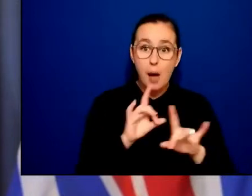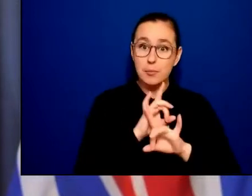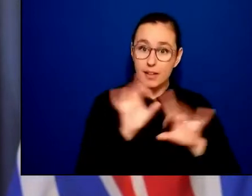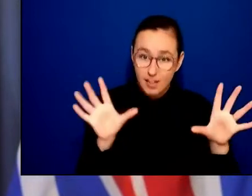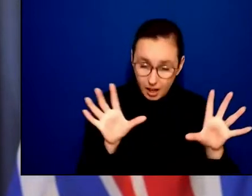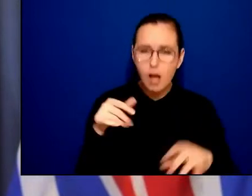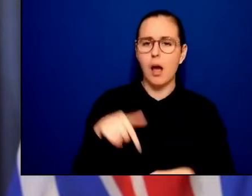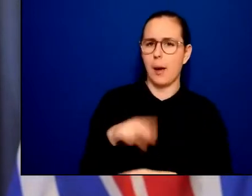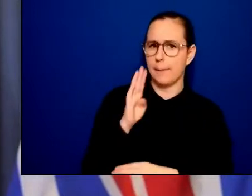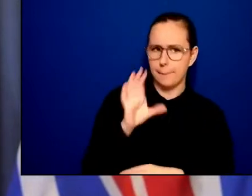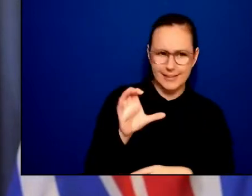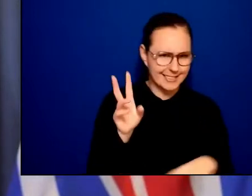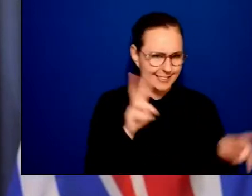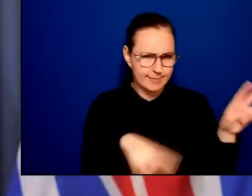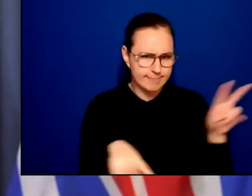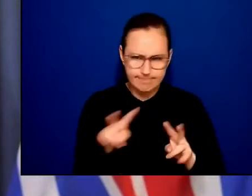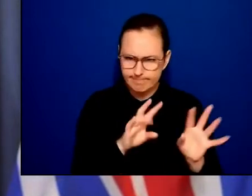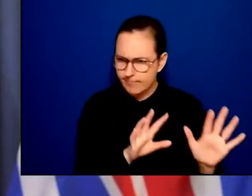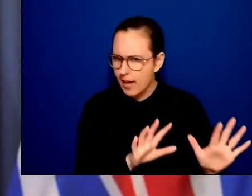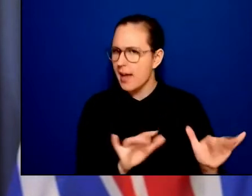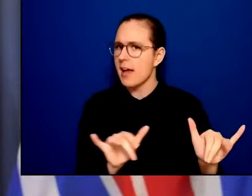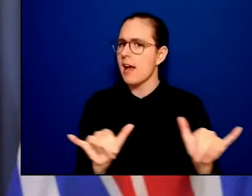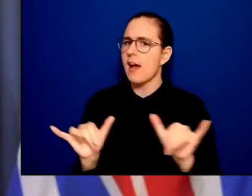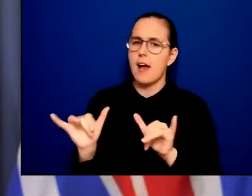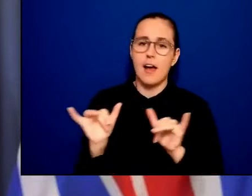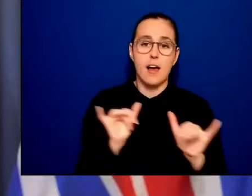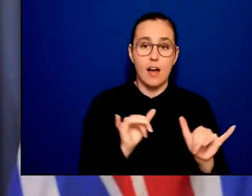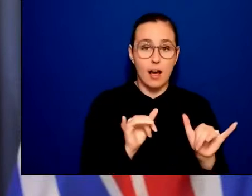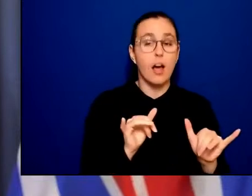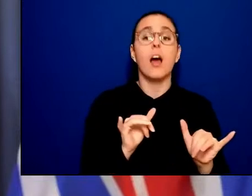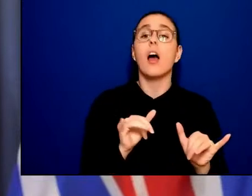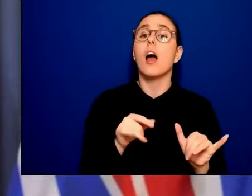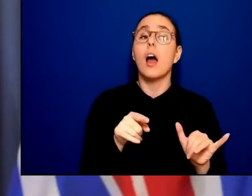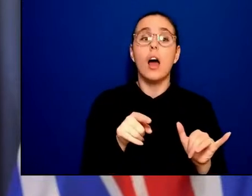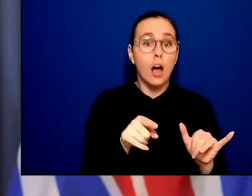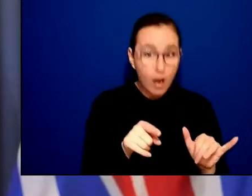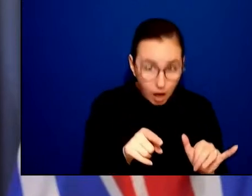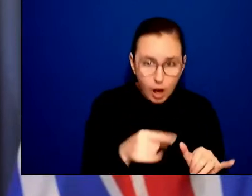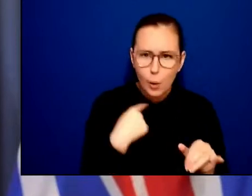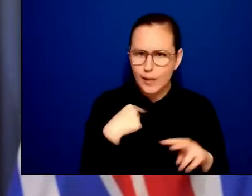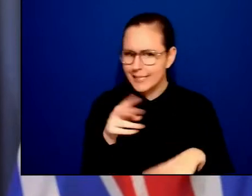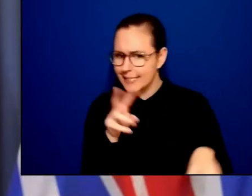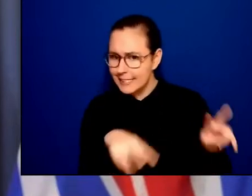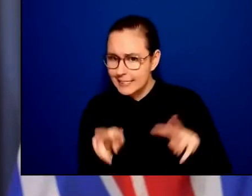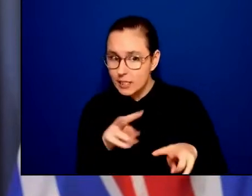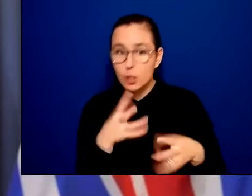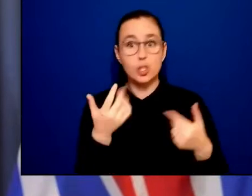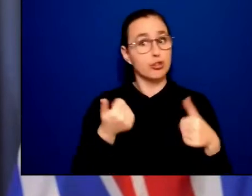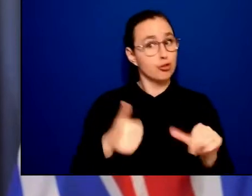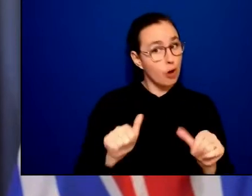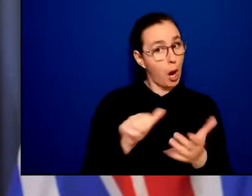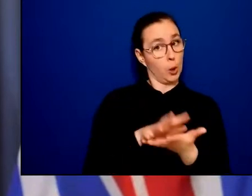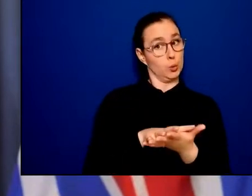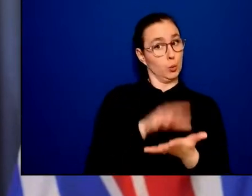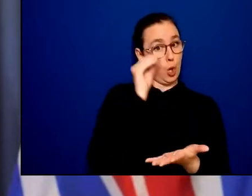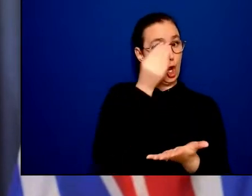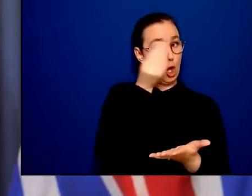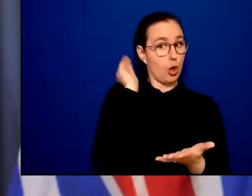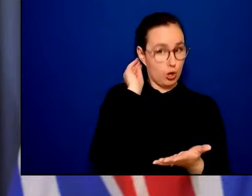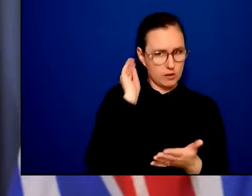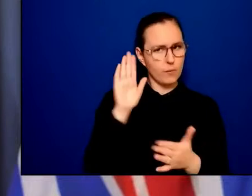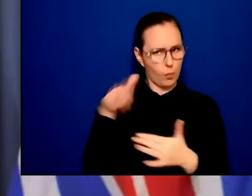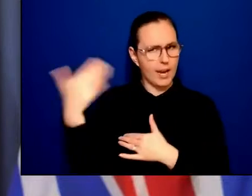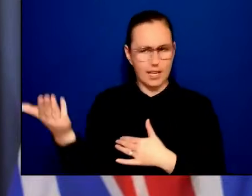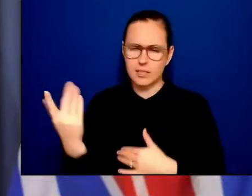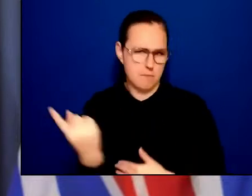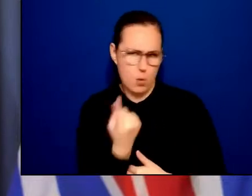for the future. We know that climate change is a reality that is here to stay. It's one of the reasons why we've undertaken